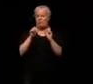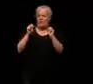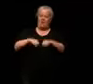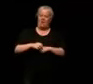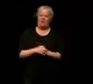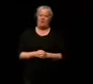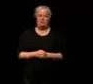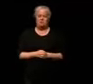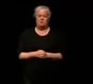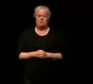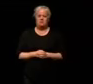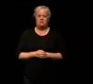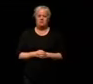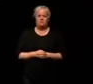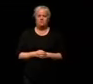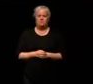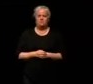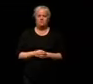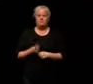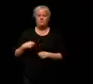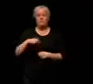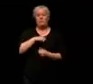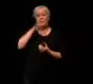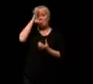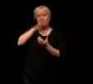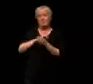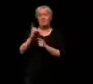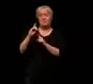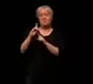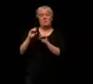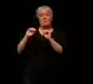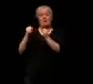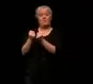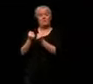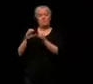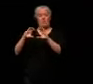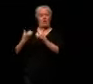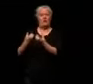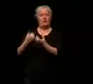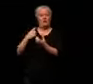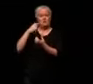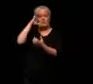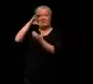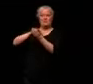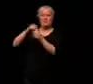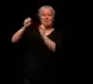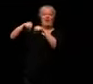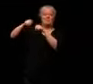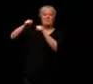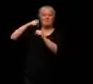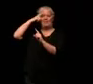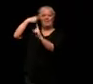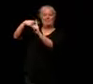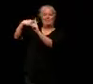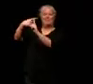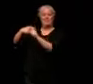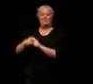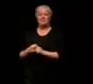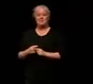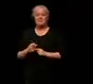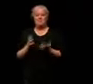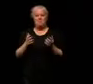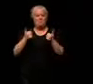we are the party of the possible. Then there's no need to be any fights between